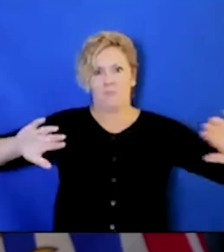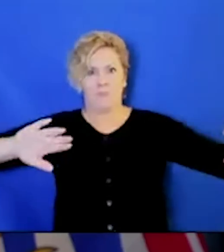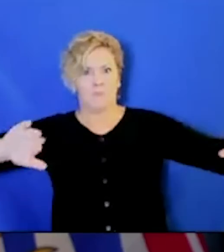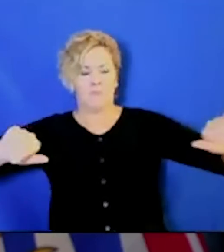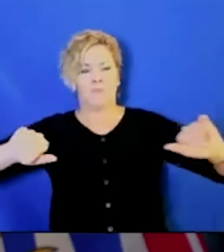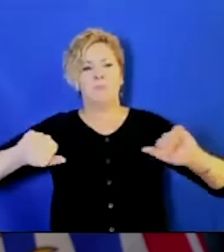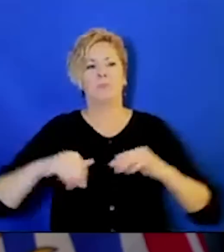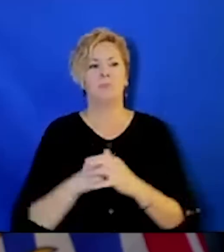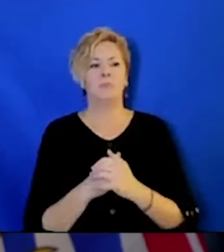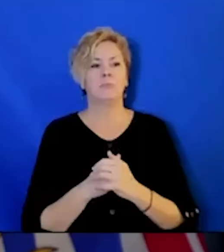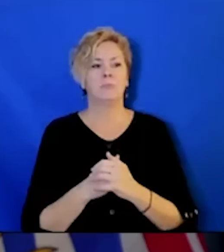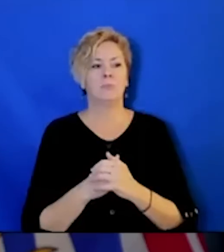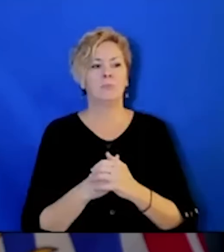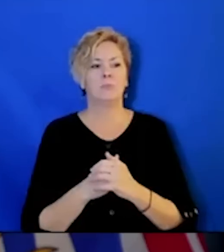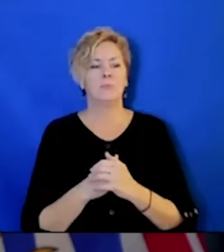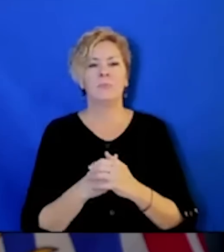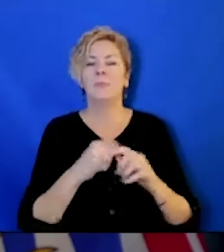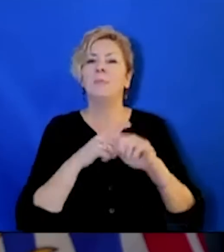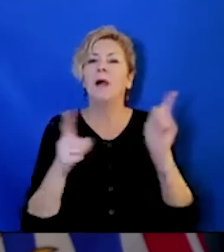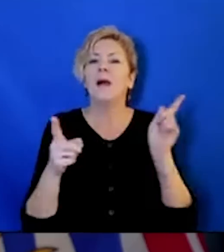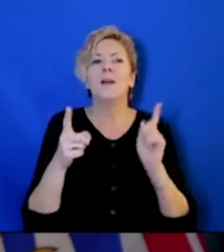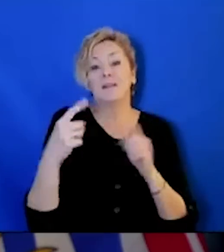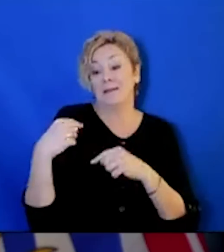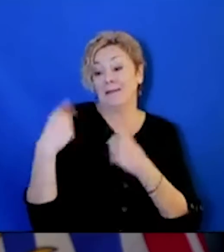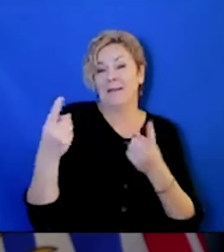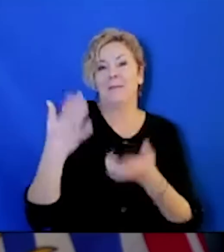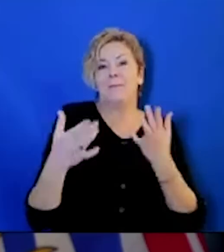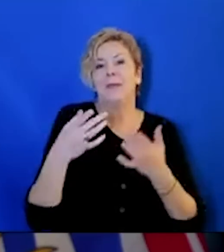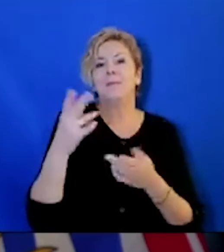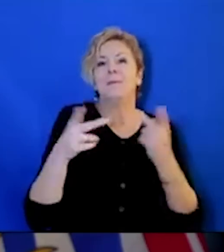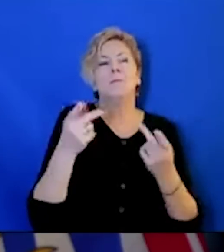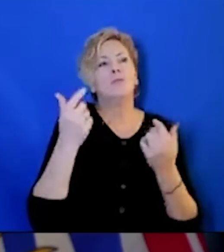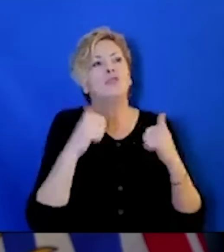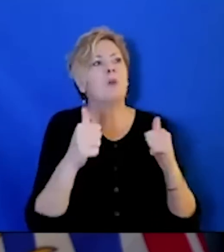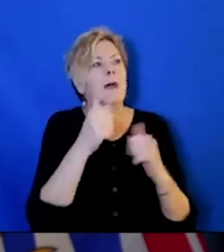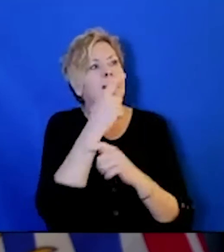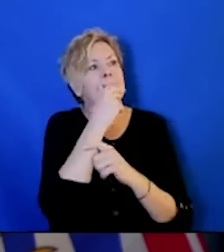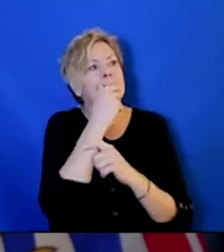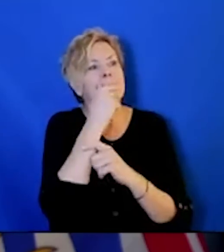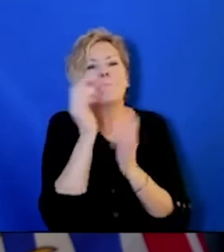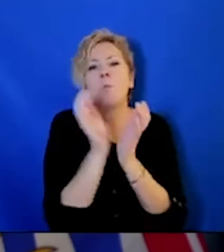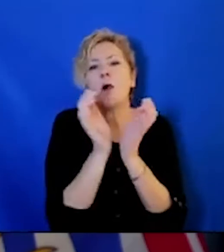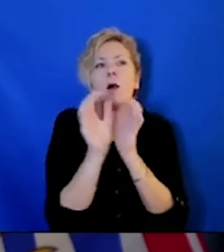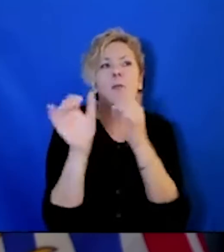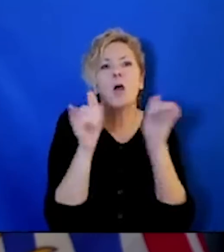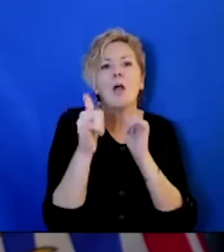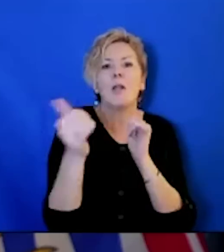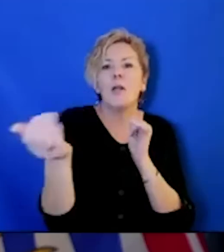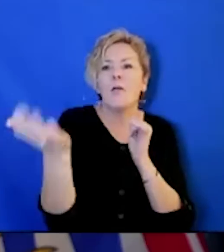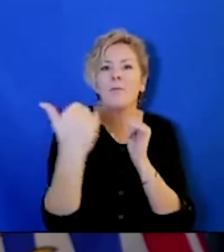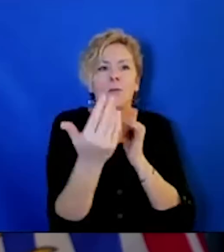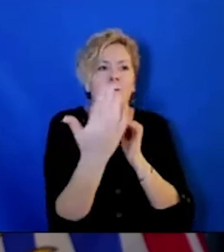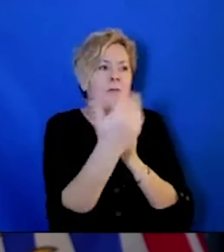of activities that we need to suspend because we know when we get together, it's very hard to maintain those safe distances. And we